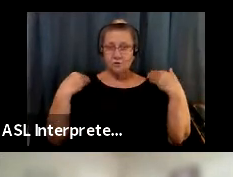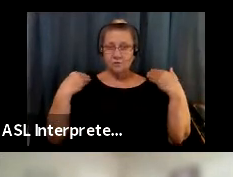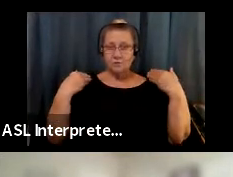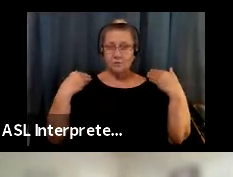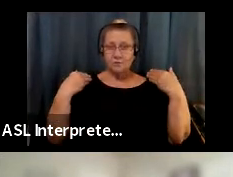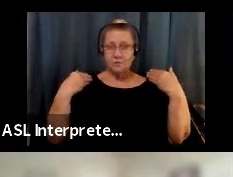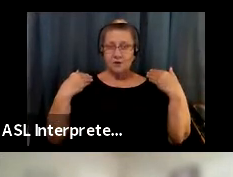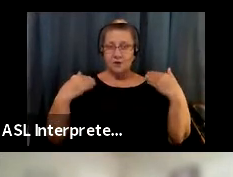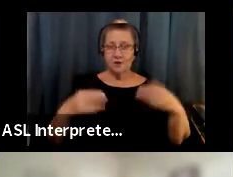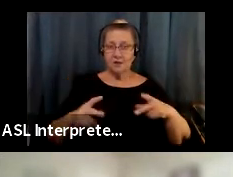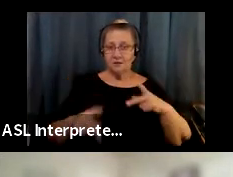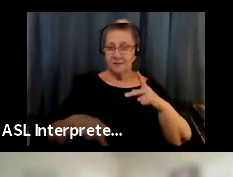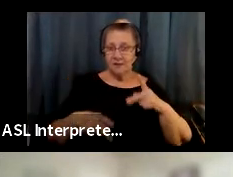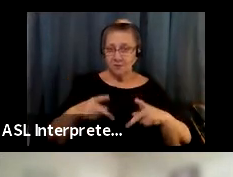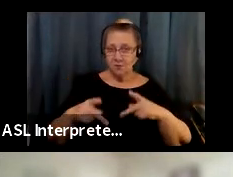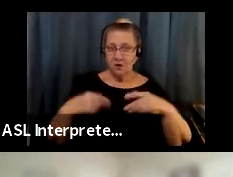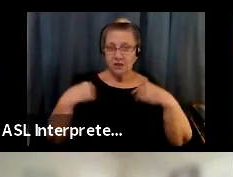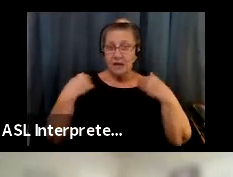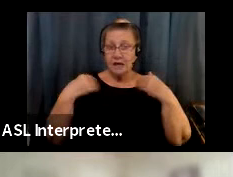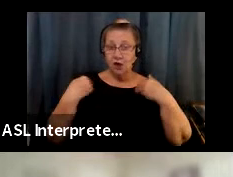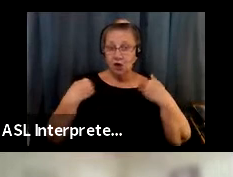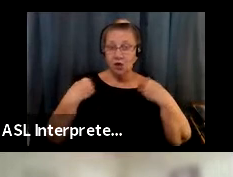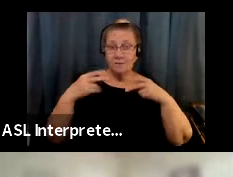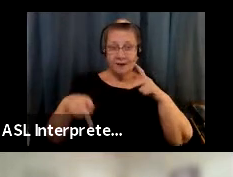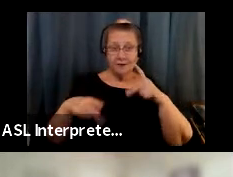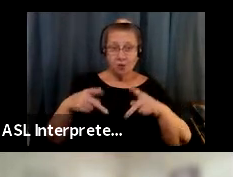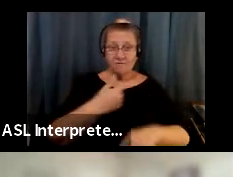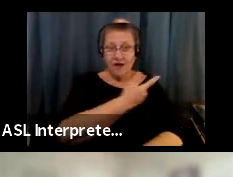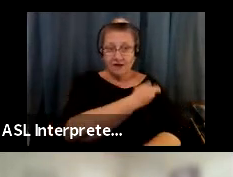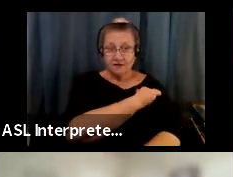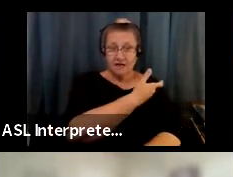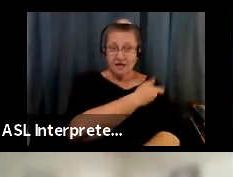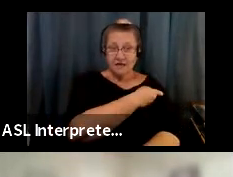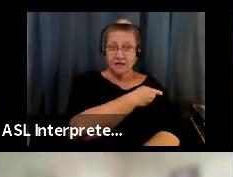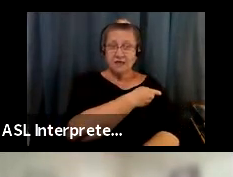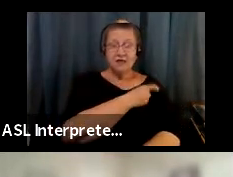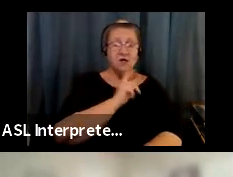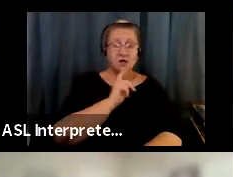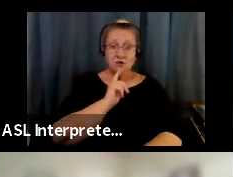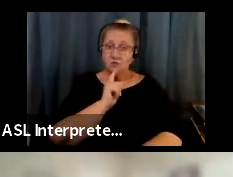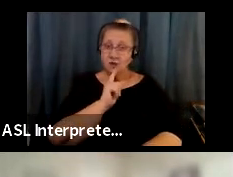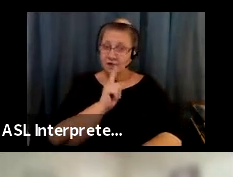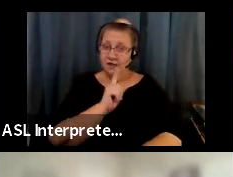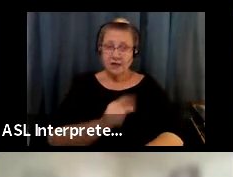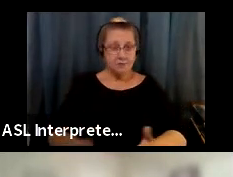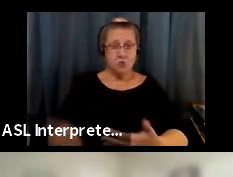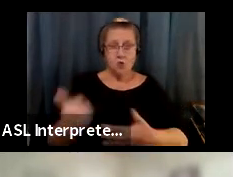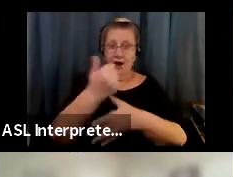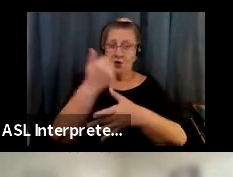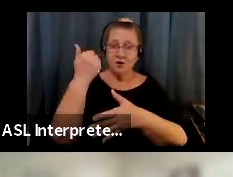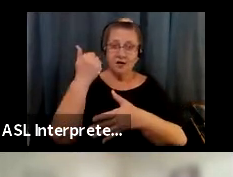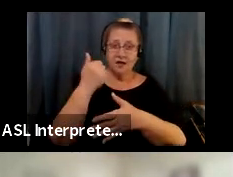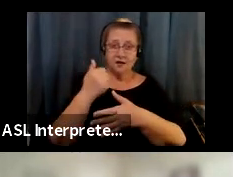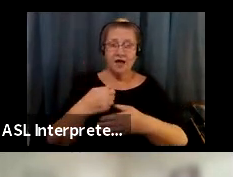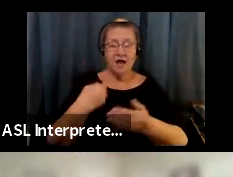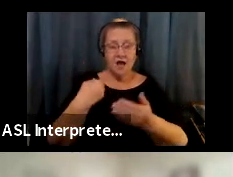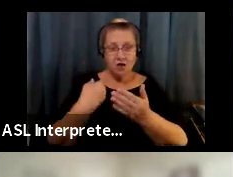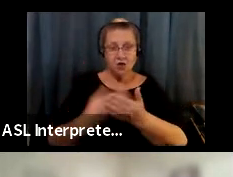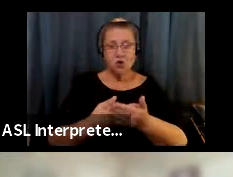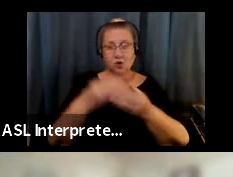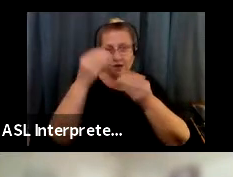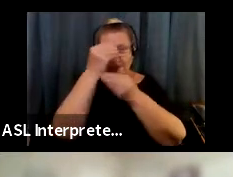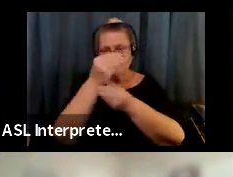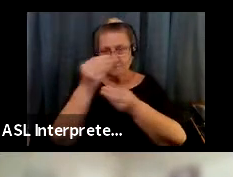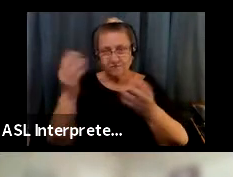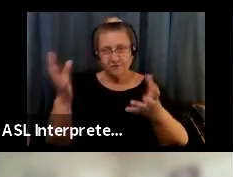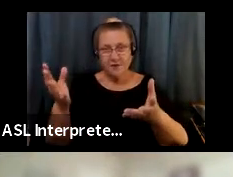younger citizens, younger folks vaccinated is really a priority, and getting out good information so that parents can make